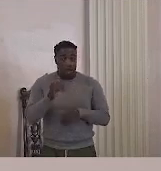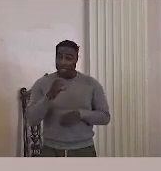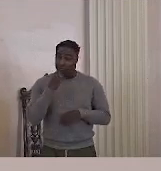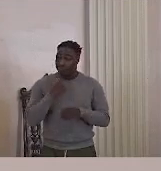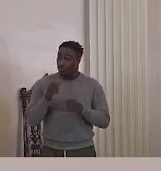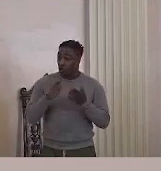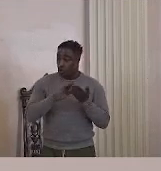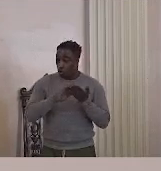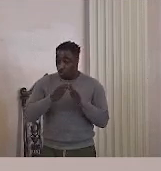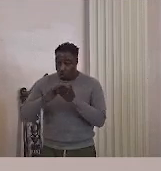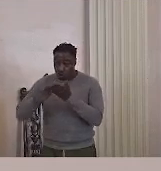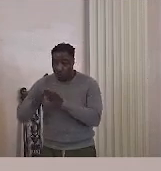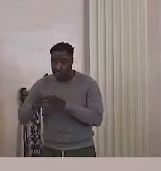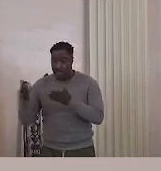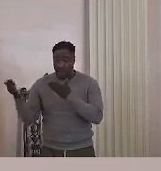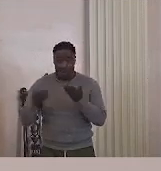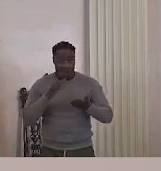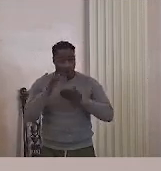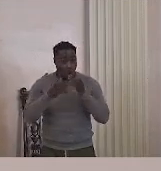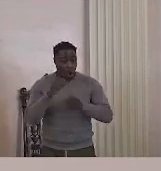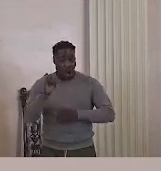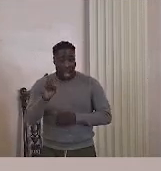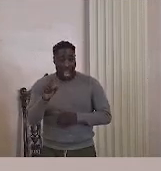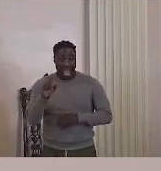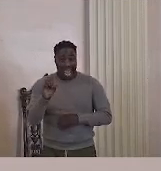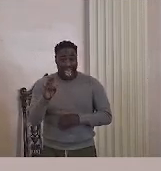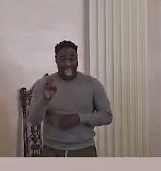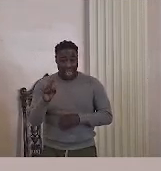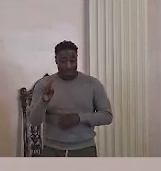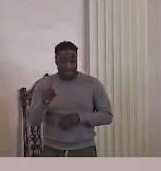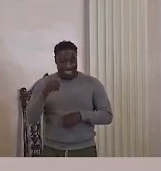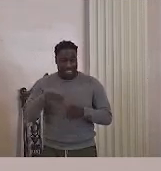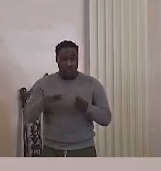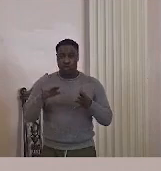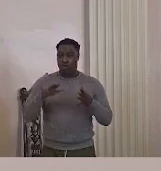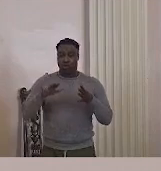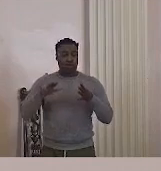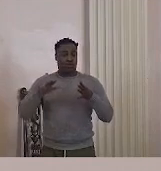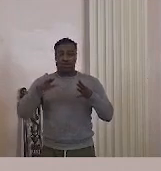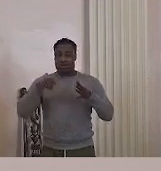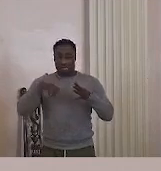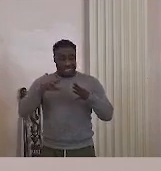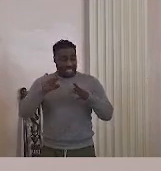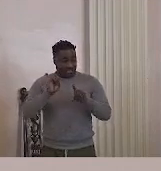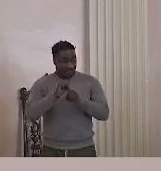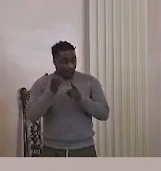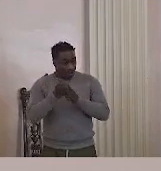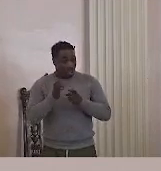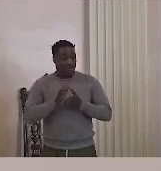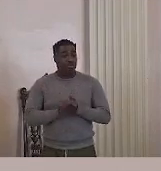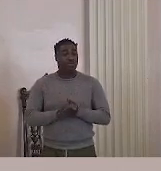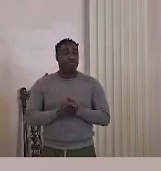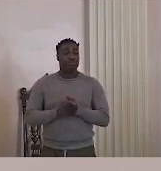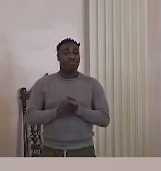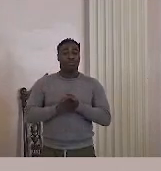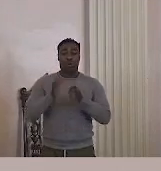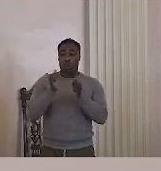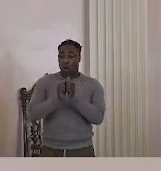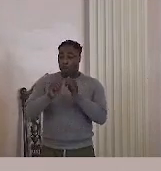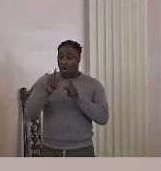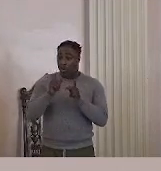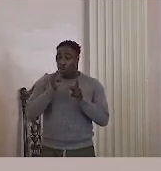bring all elements into creative unknowing, to honor multiple experiences.